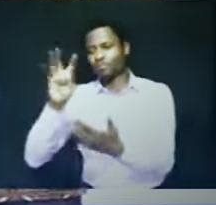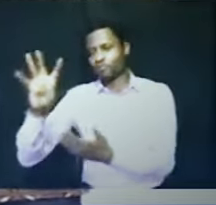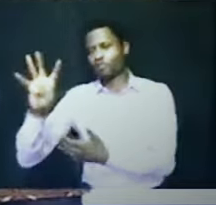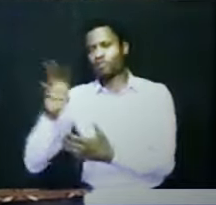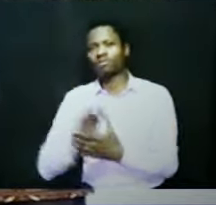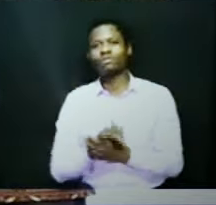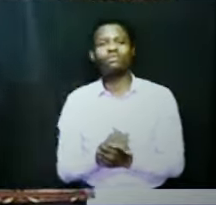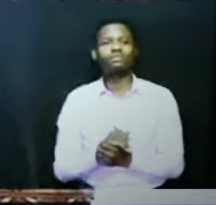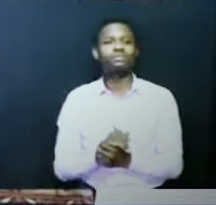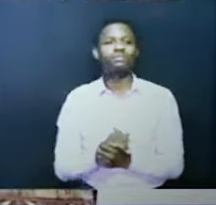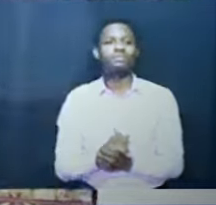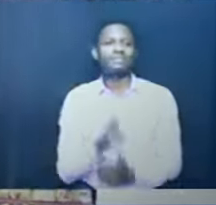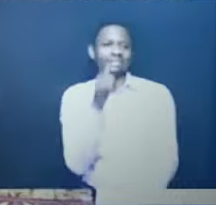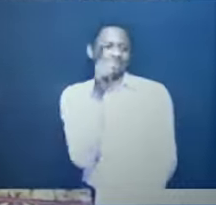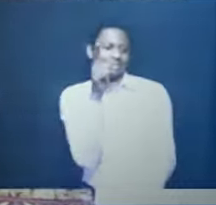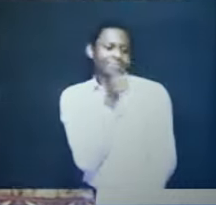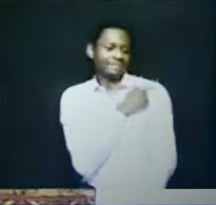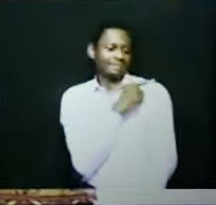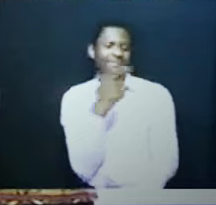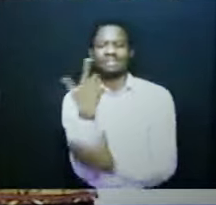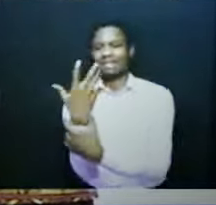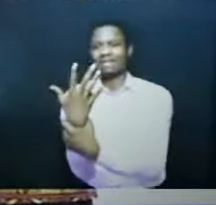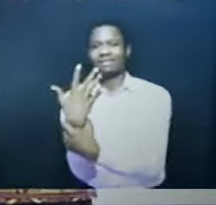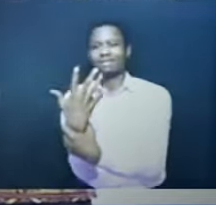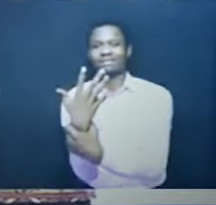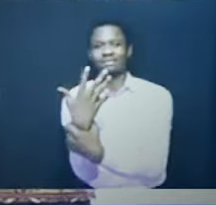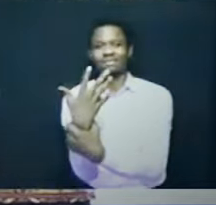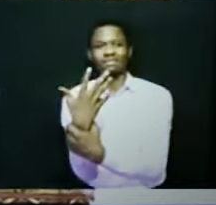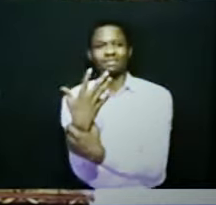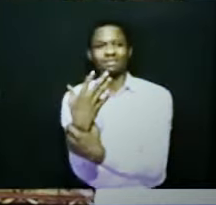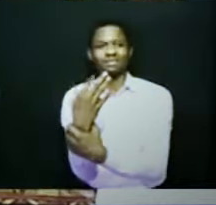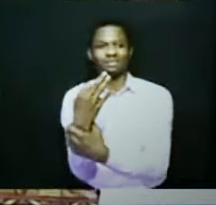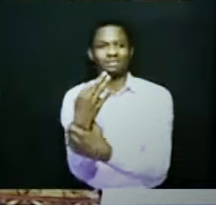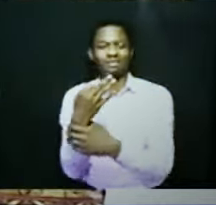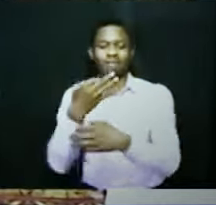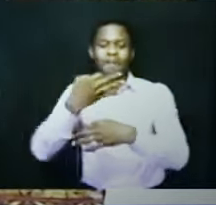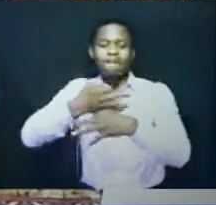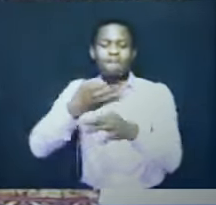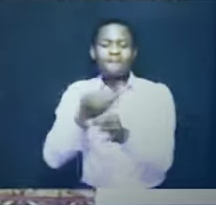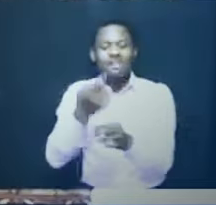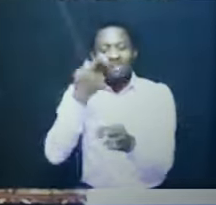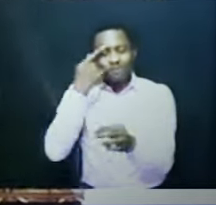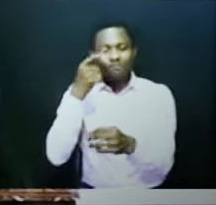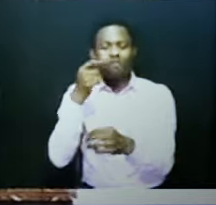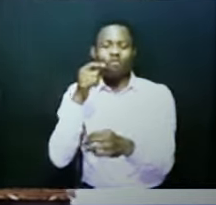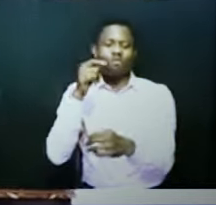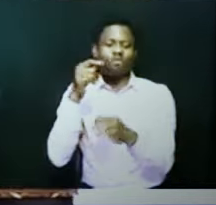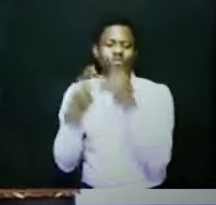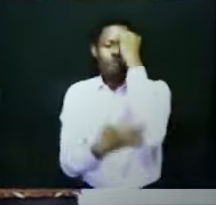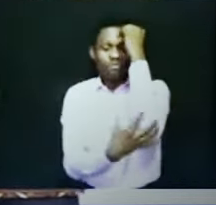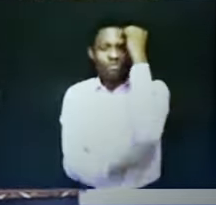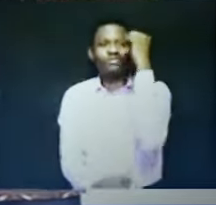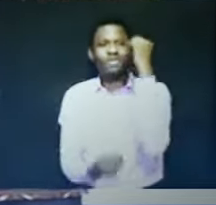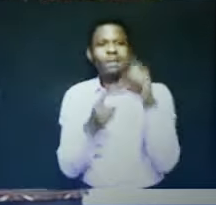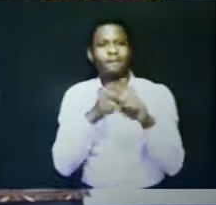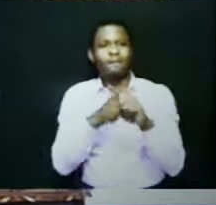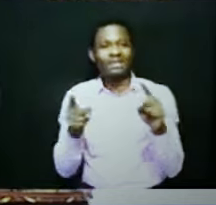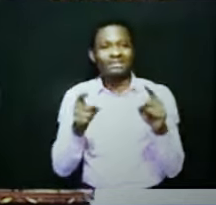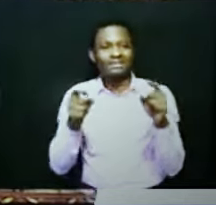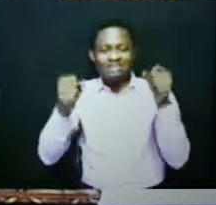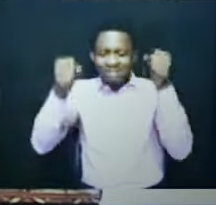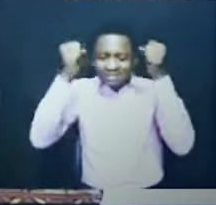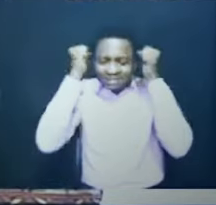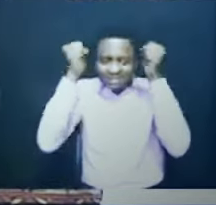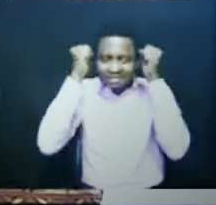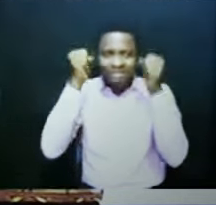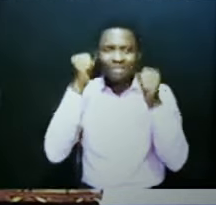4. Lazy hands make for poverty, but diligent hands